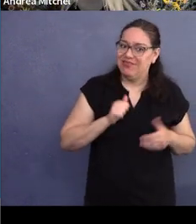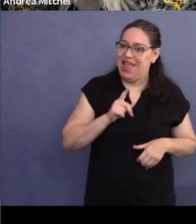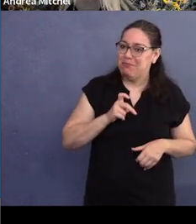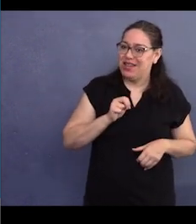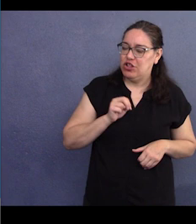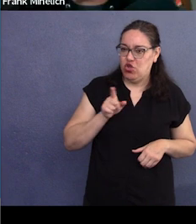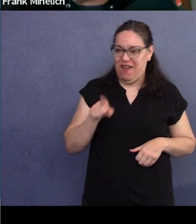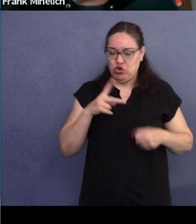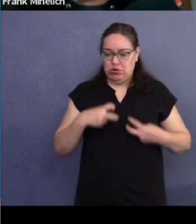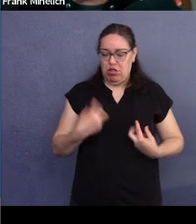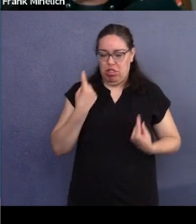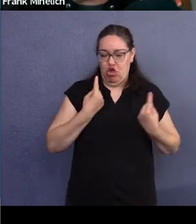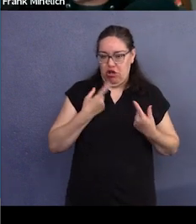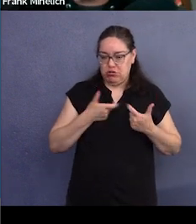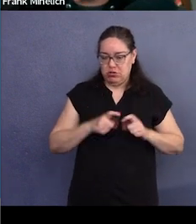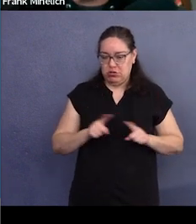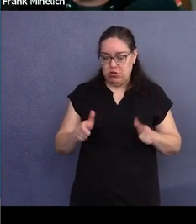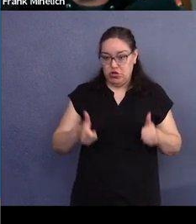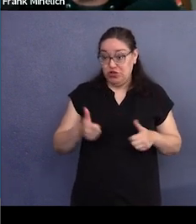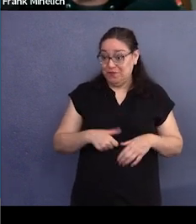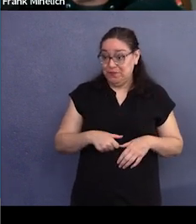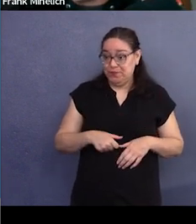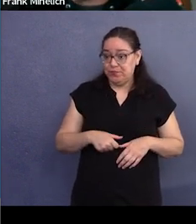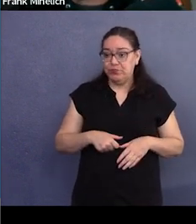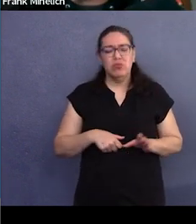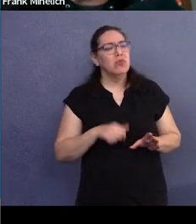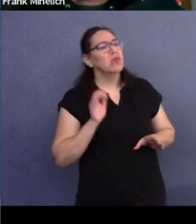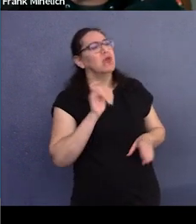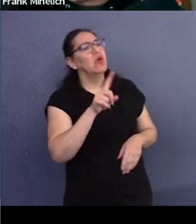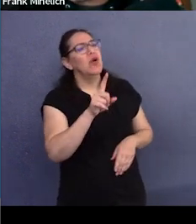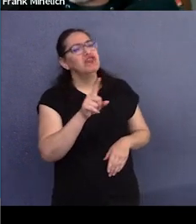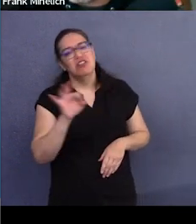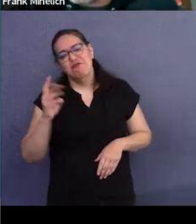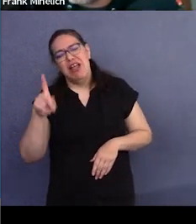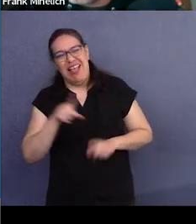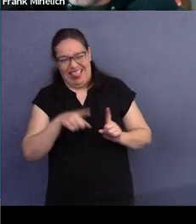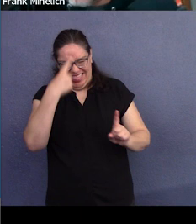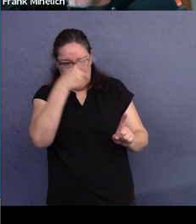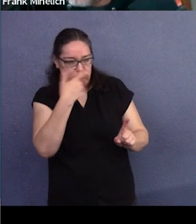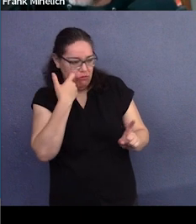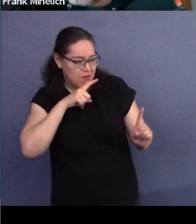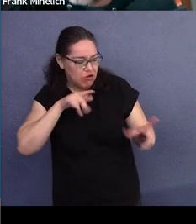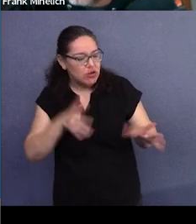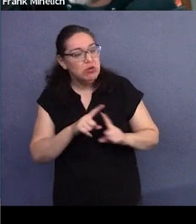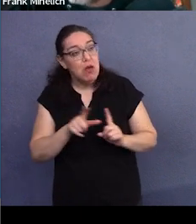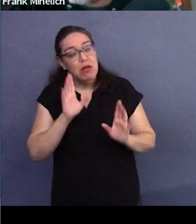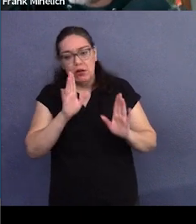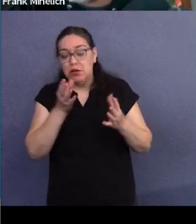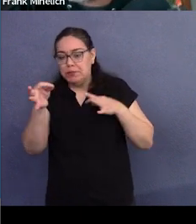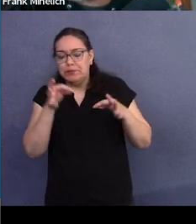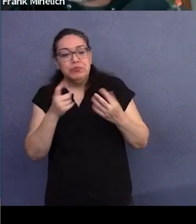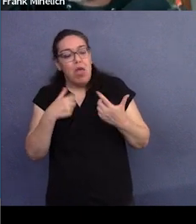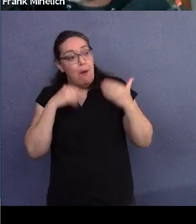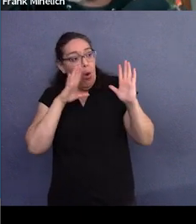So that'll be fun to think that out. I had a question, but I think you just answered it. So I'm hoping to be able to